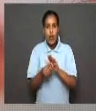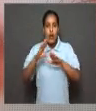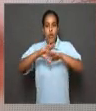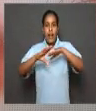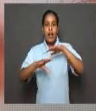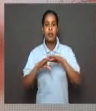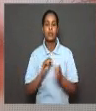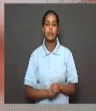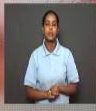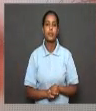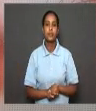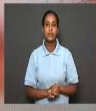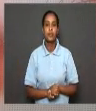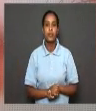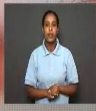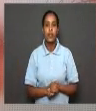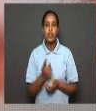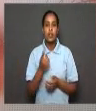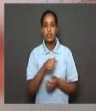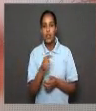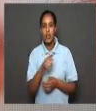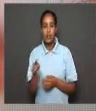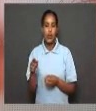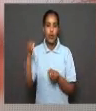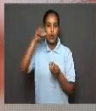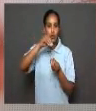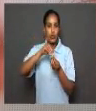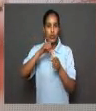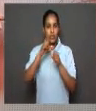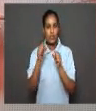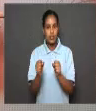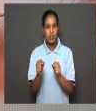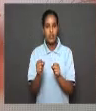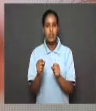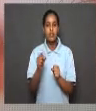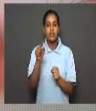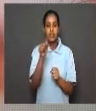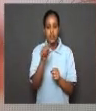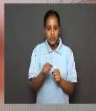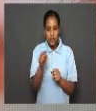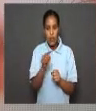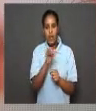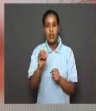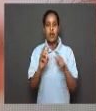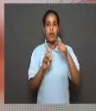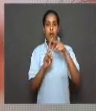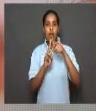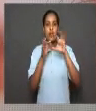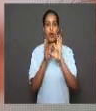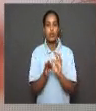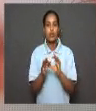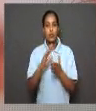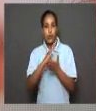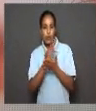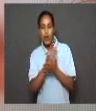overlap. They also affect the strength of sigma and pi bonds